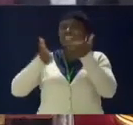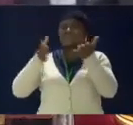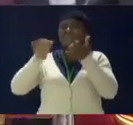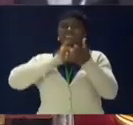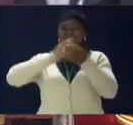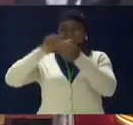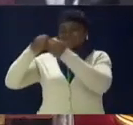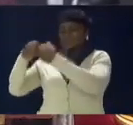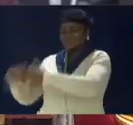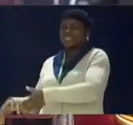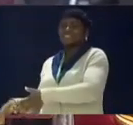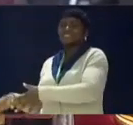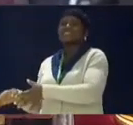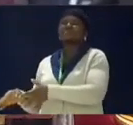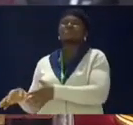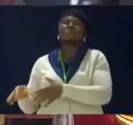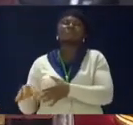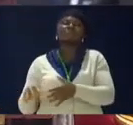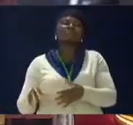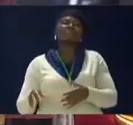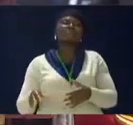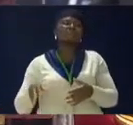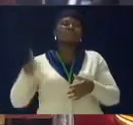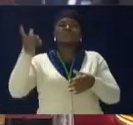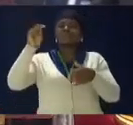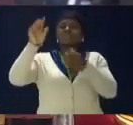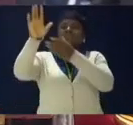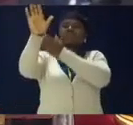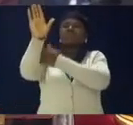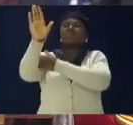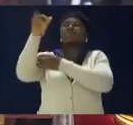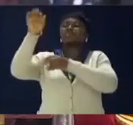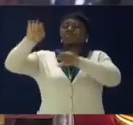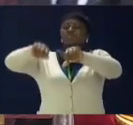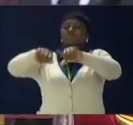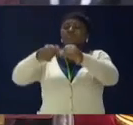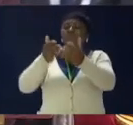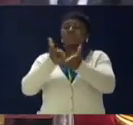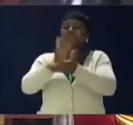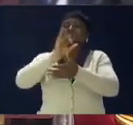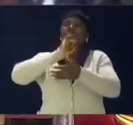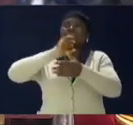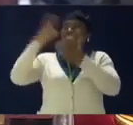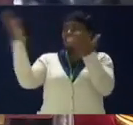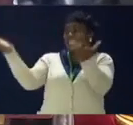But the God of breakthroughs is still on his throne.